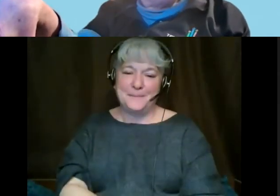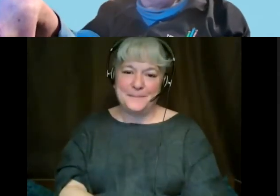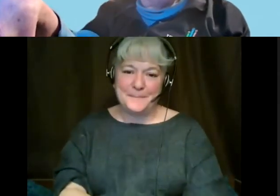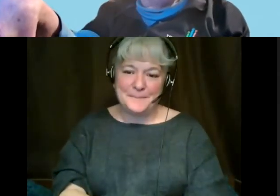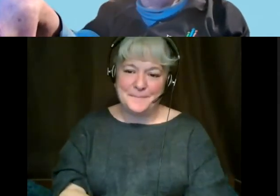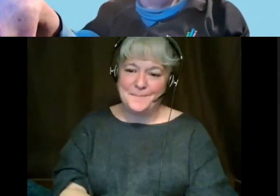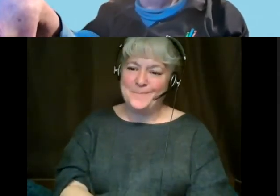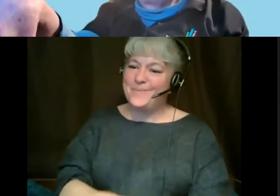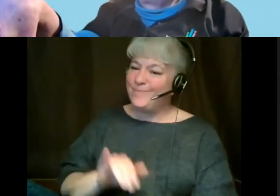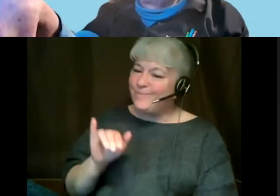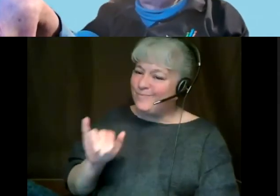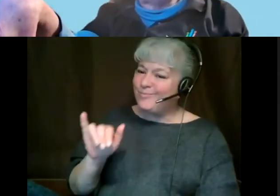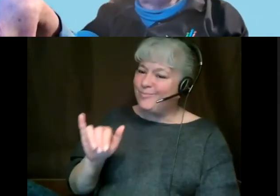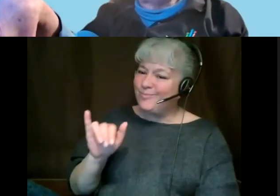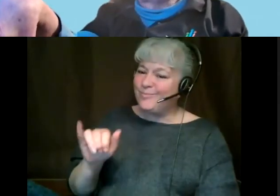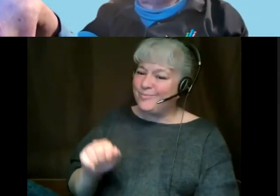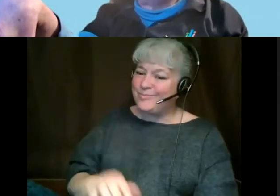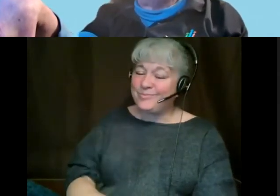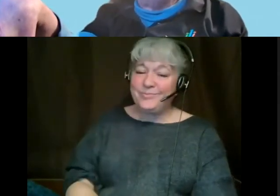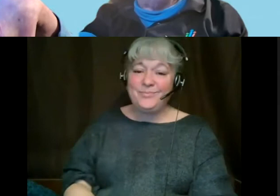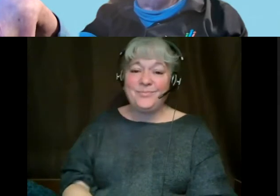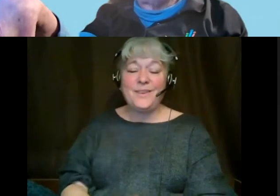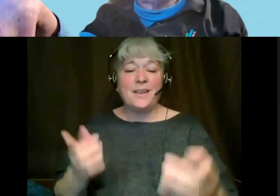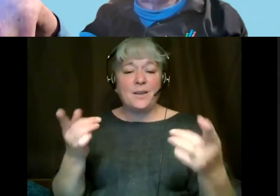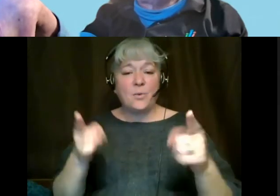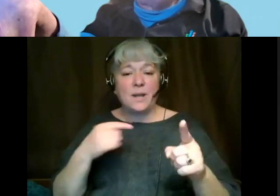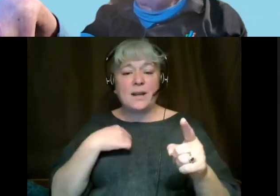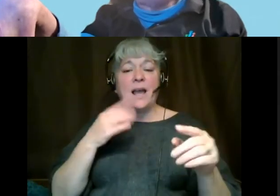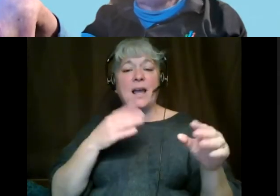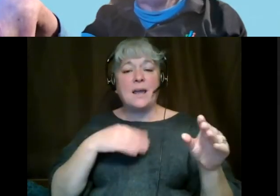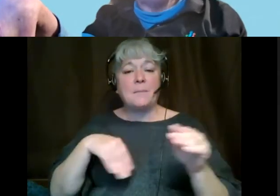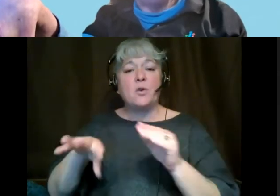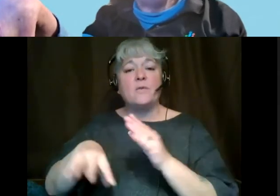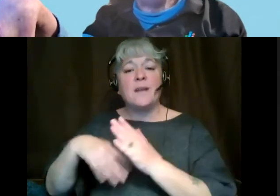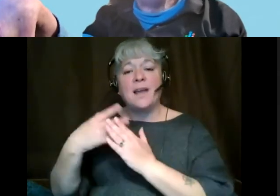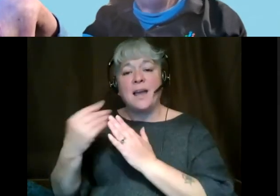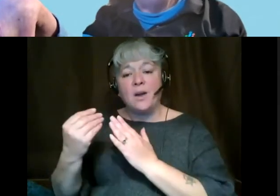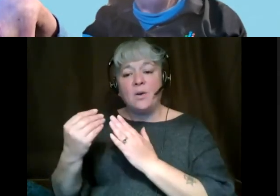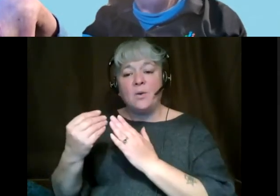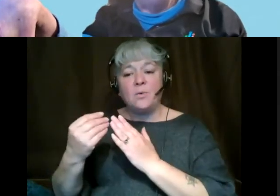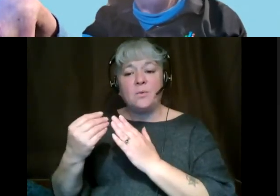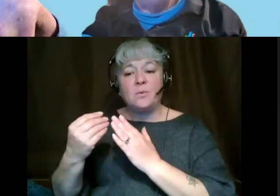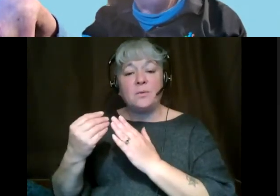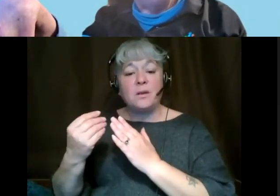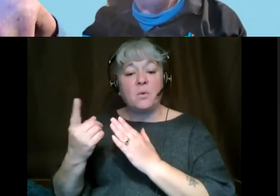about that? When I moved out, was it hard?